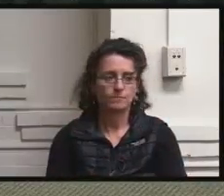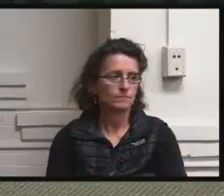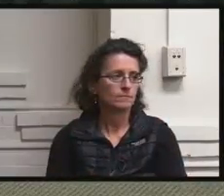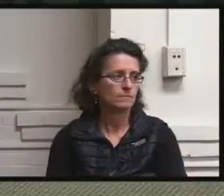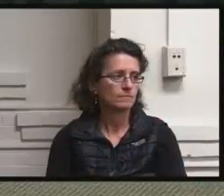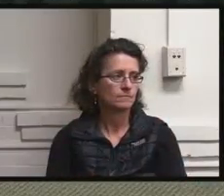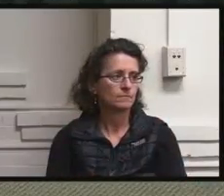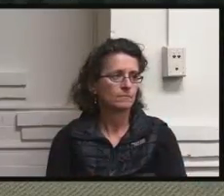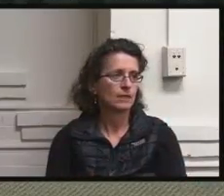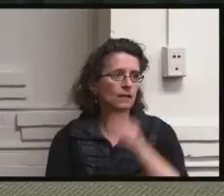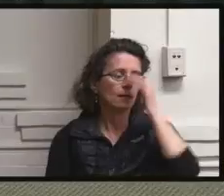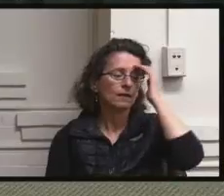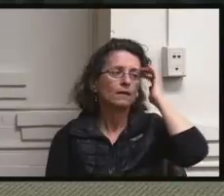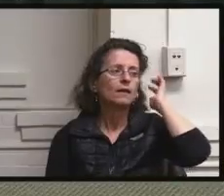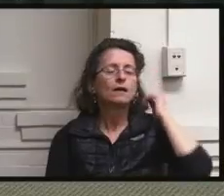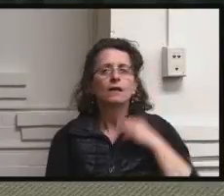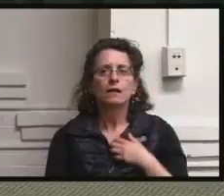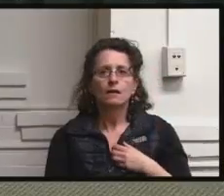Reichman.